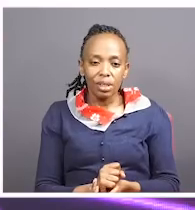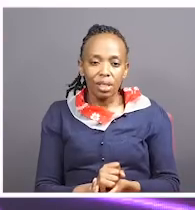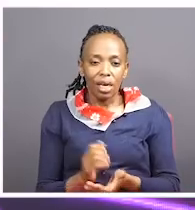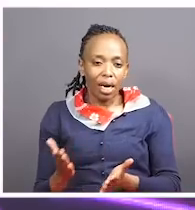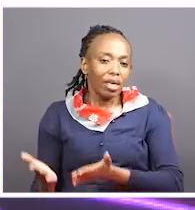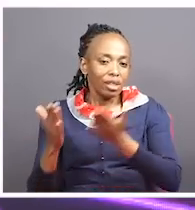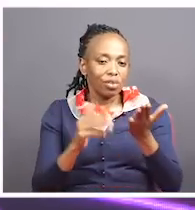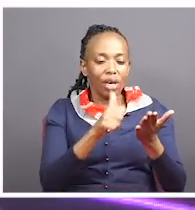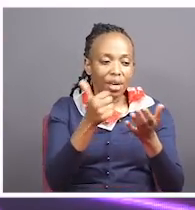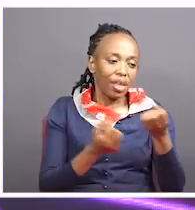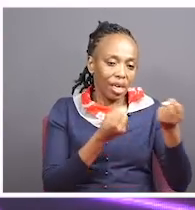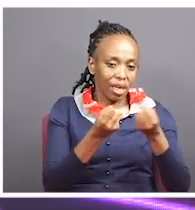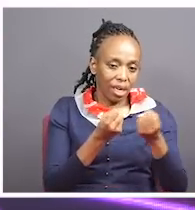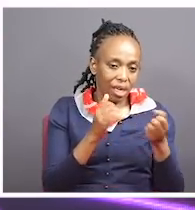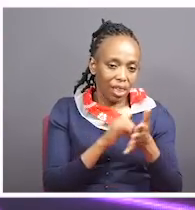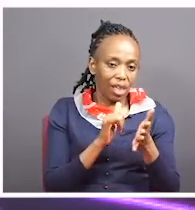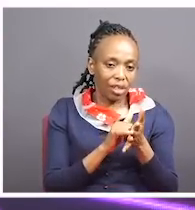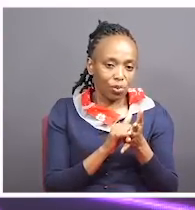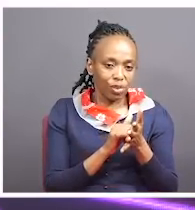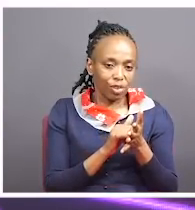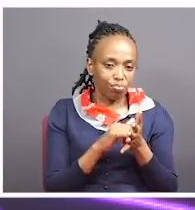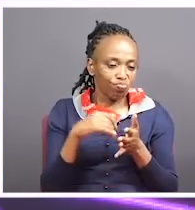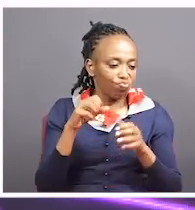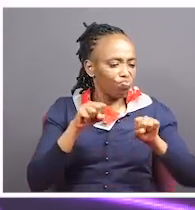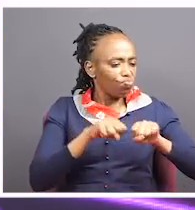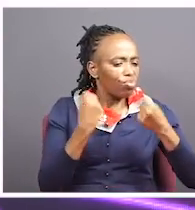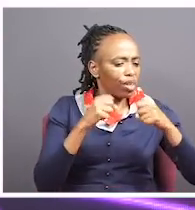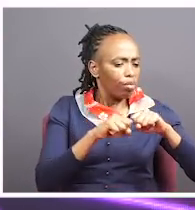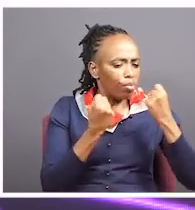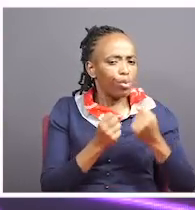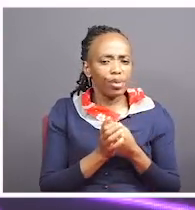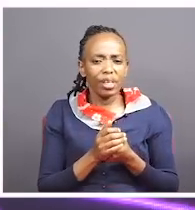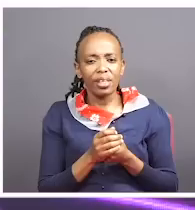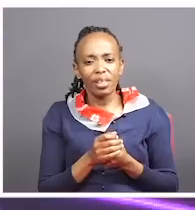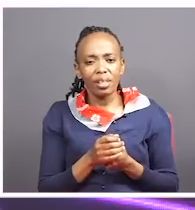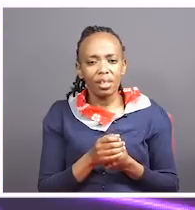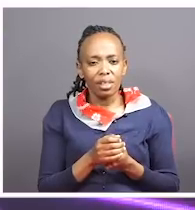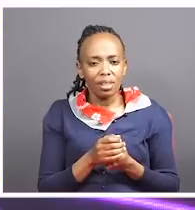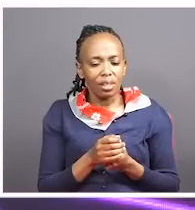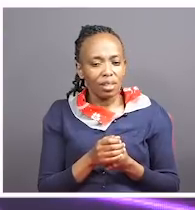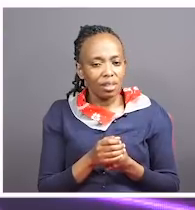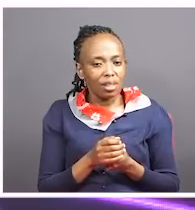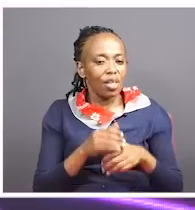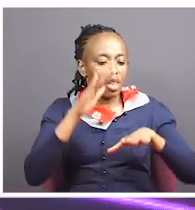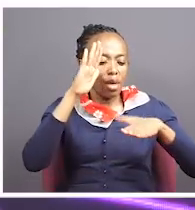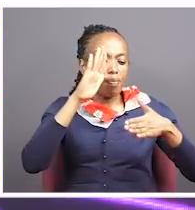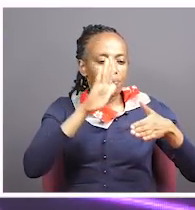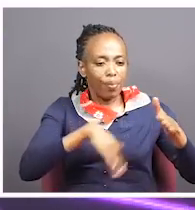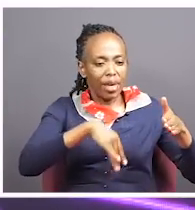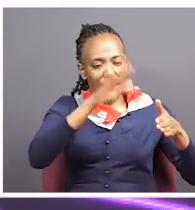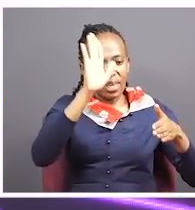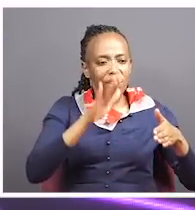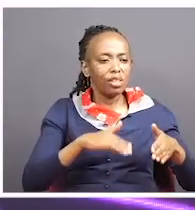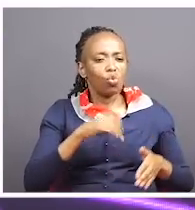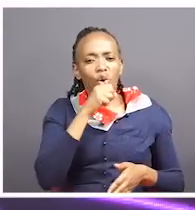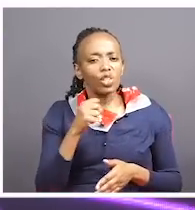I took to him another car that was beat up, finished. I mean, the paint was